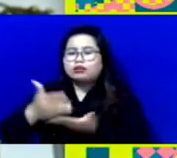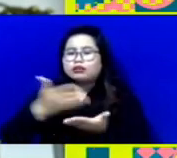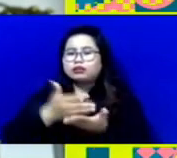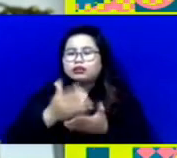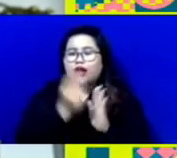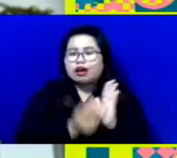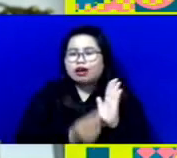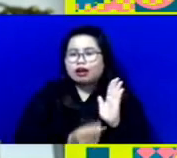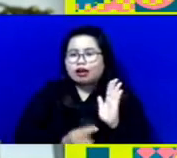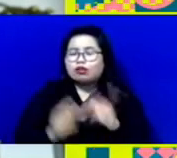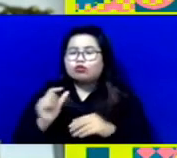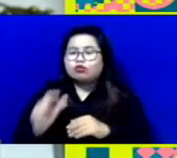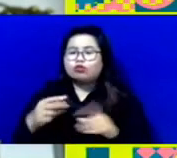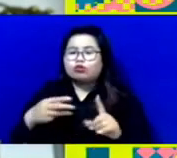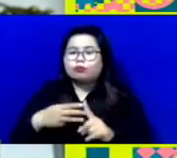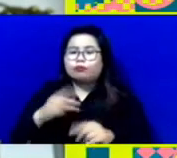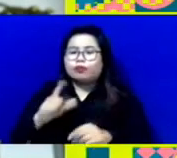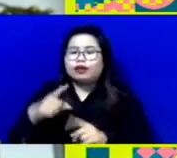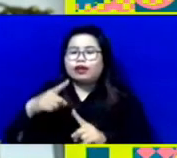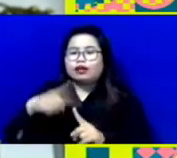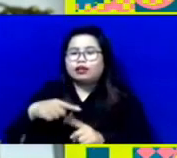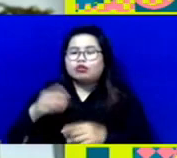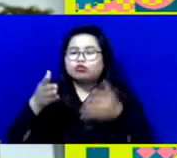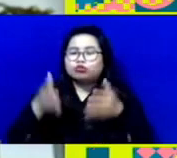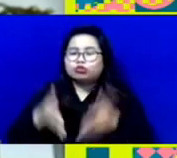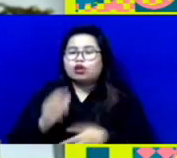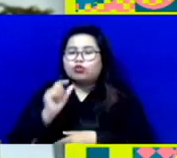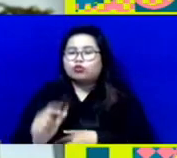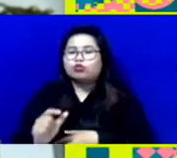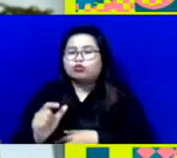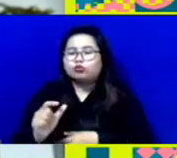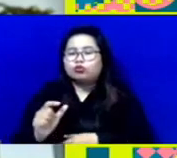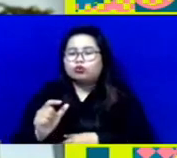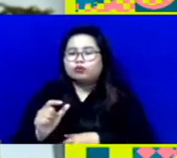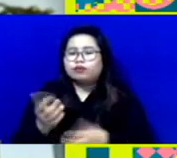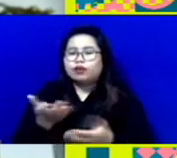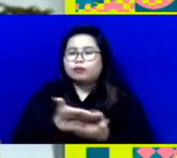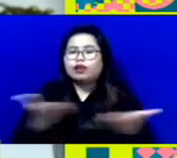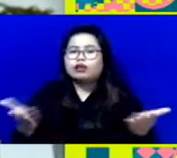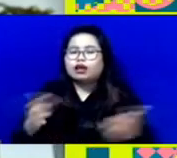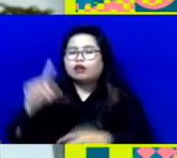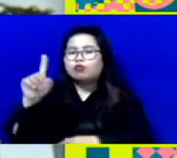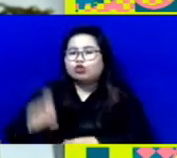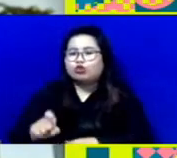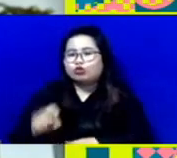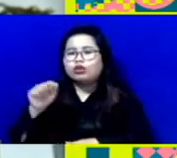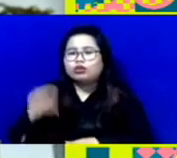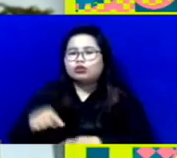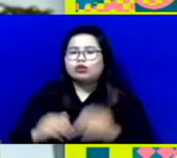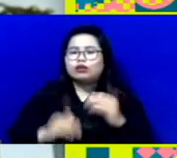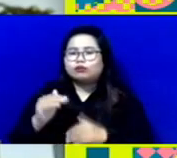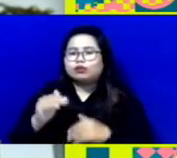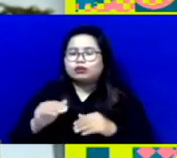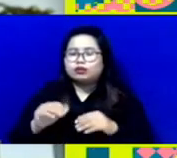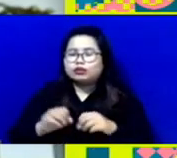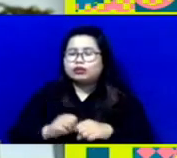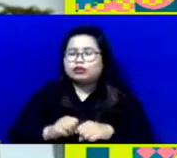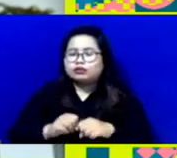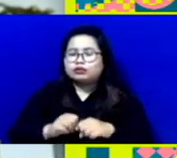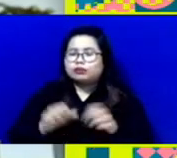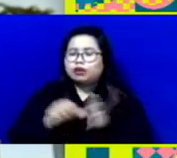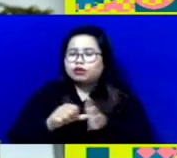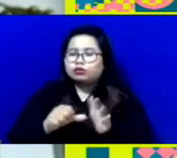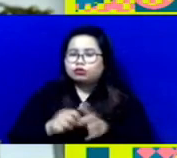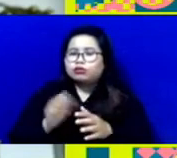families, the use of the state budget is more justified in alleviating poverty and stimulating